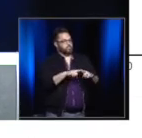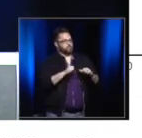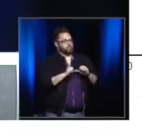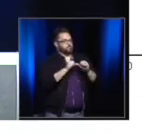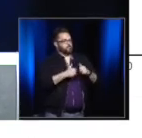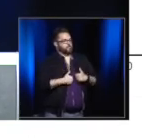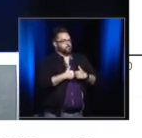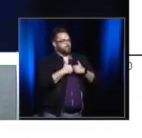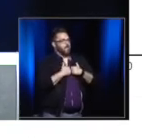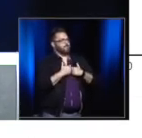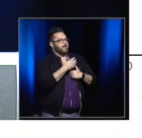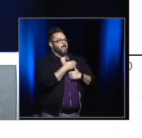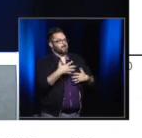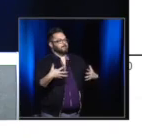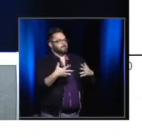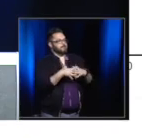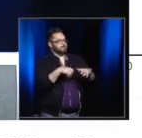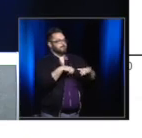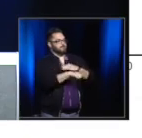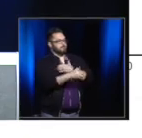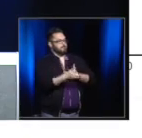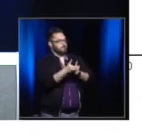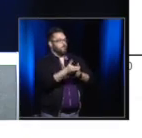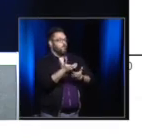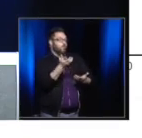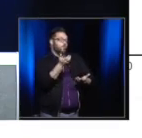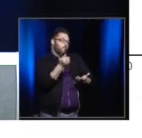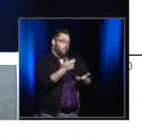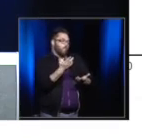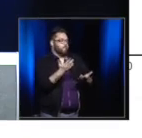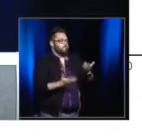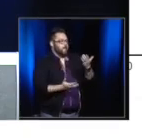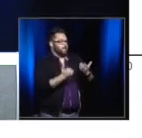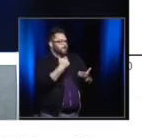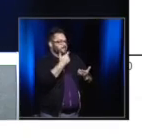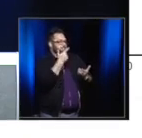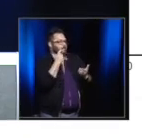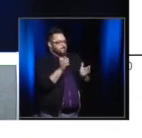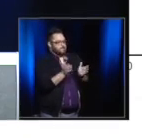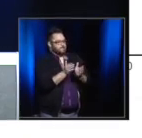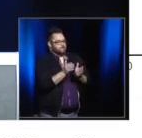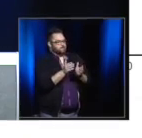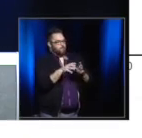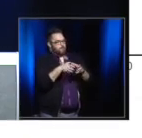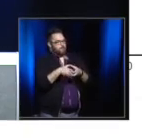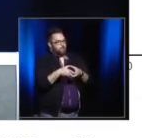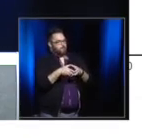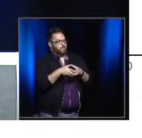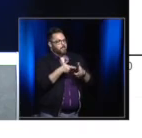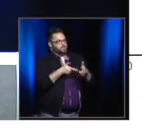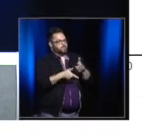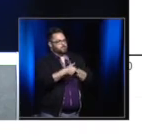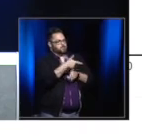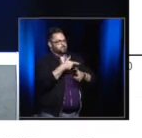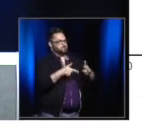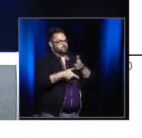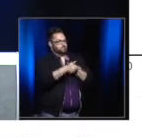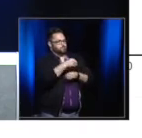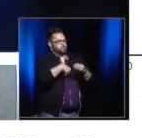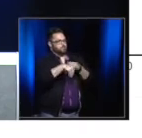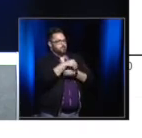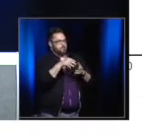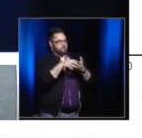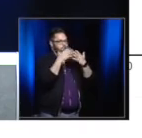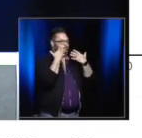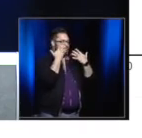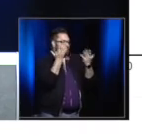offspring. Or it may be an artifact of fluctuations often seen in very small populations of any animal. Future work may resolve some of